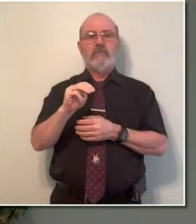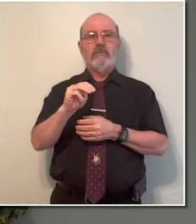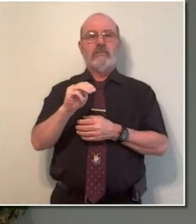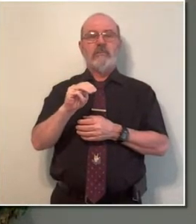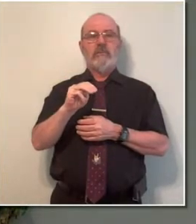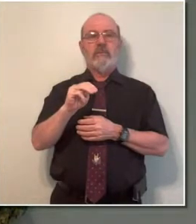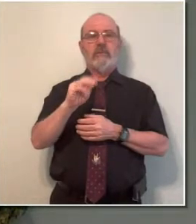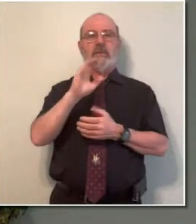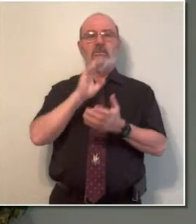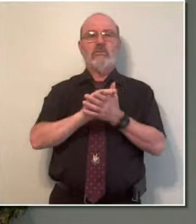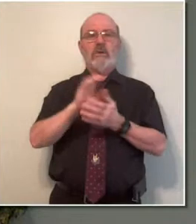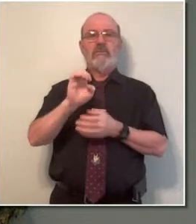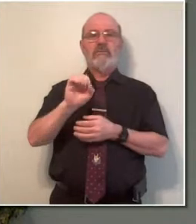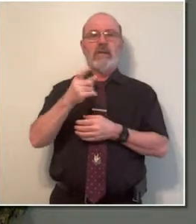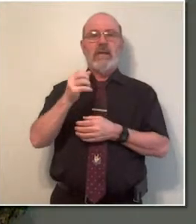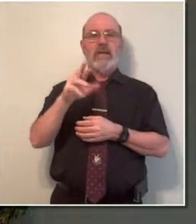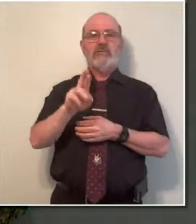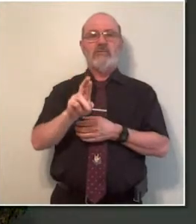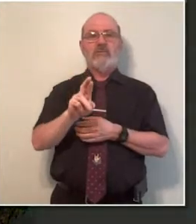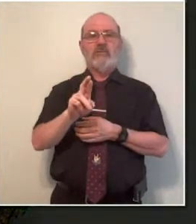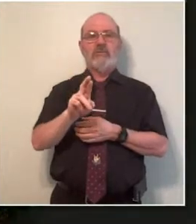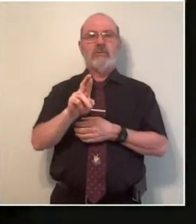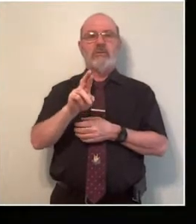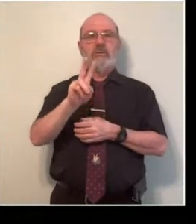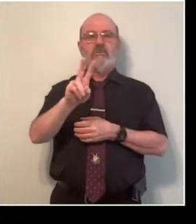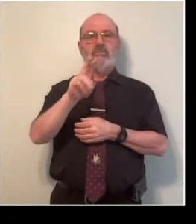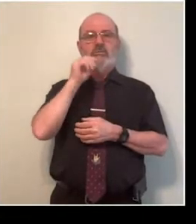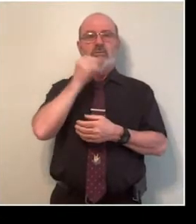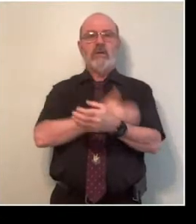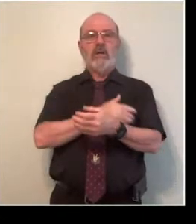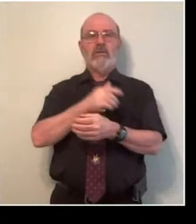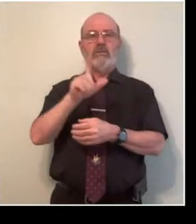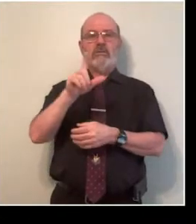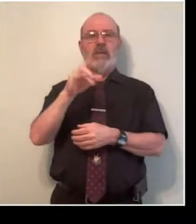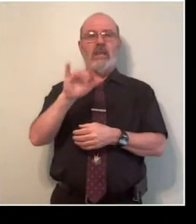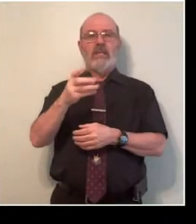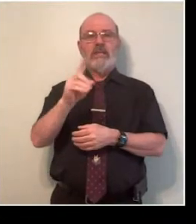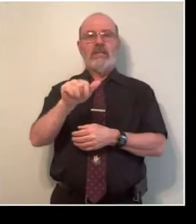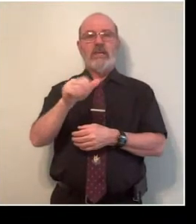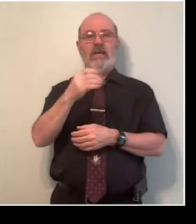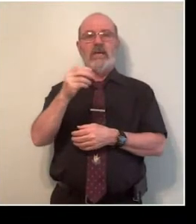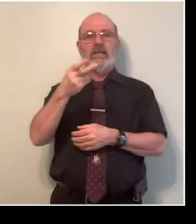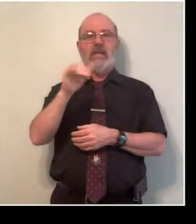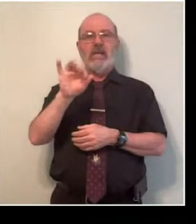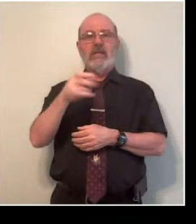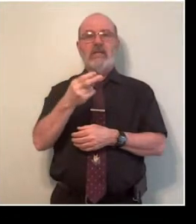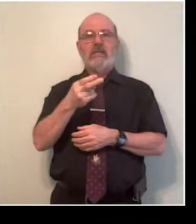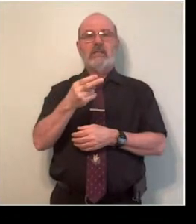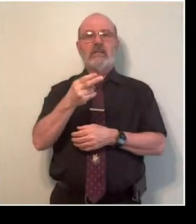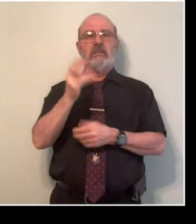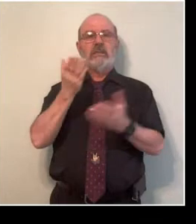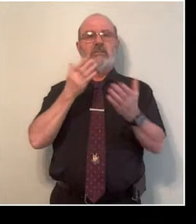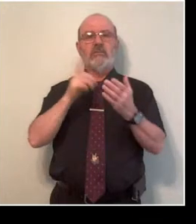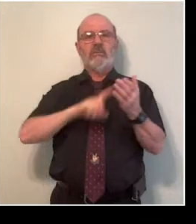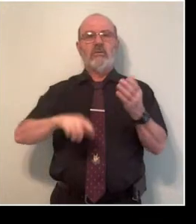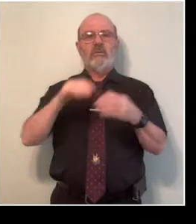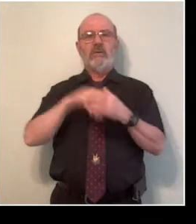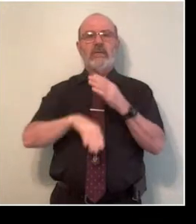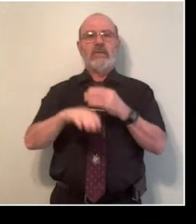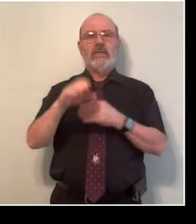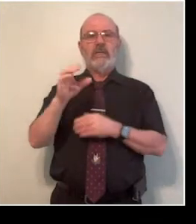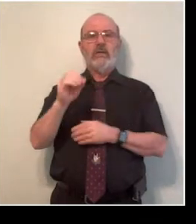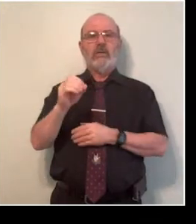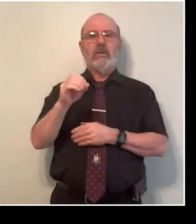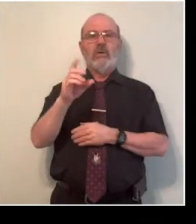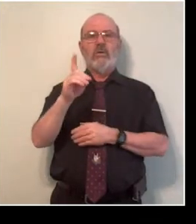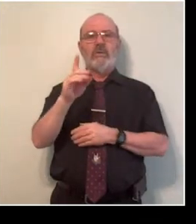wife, Esther. And they have two girls, Lydia and Hannah. And they serve the Lord in Odessa,